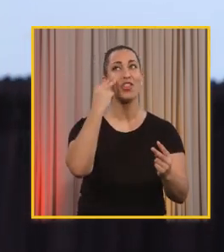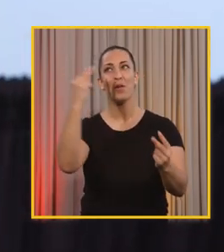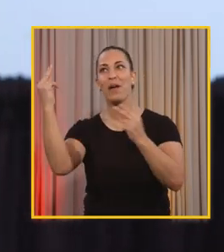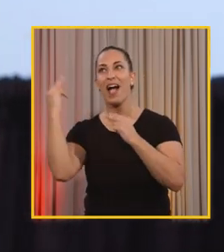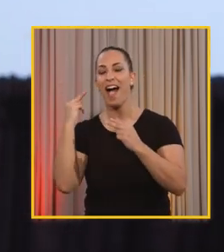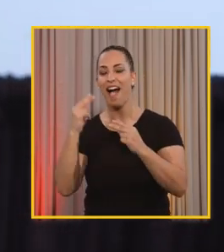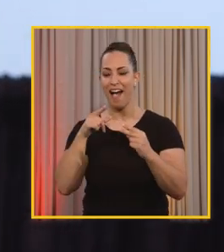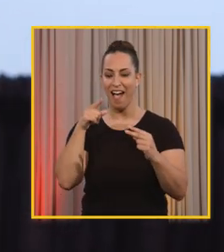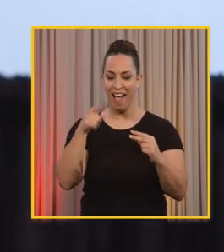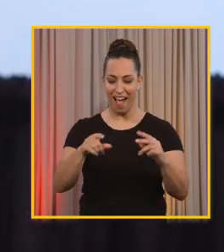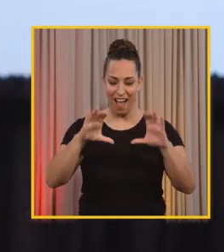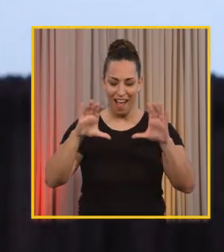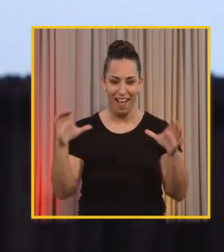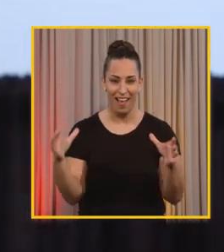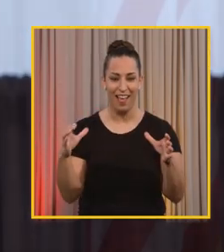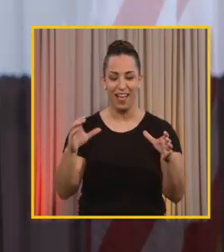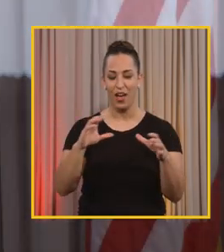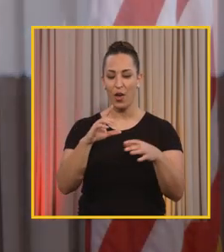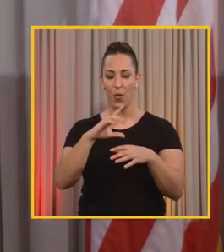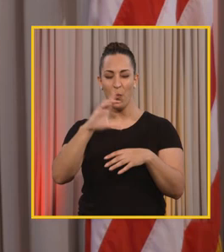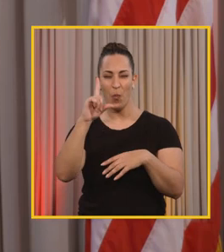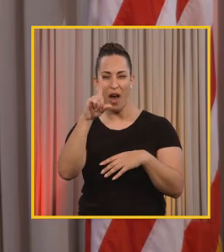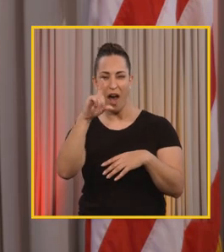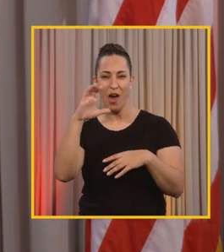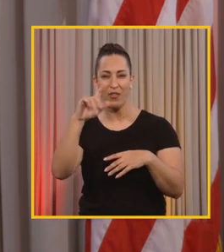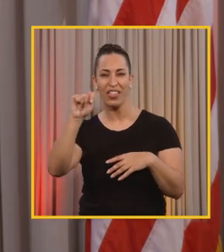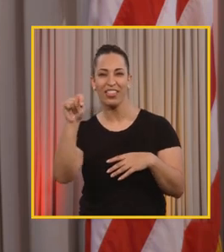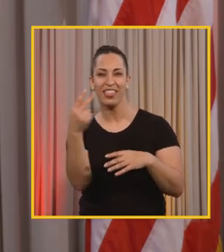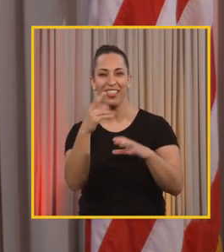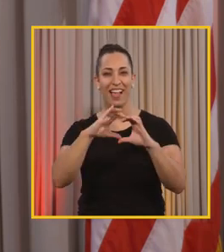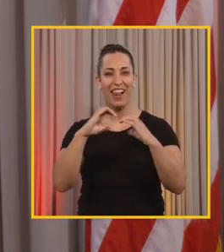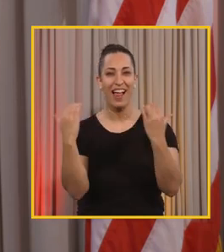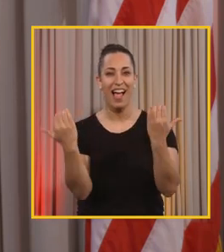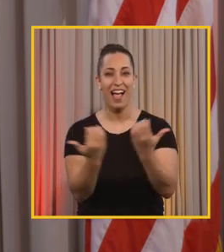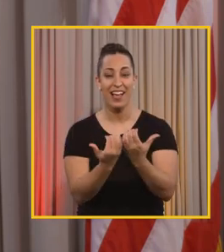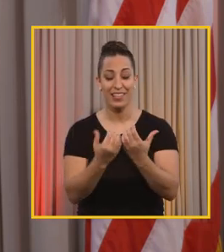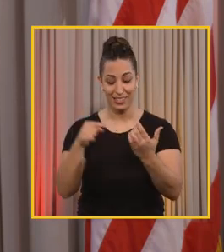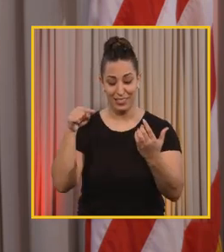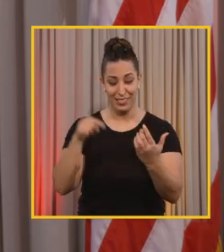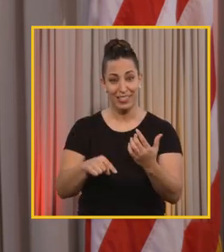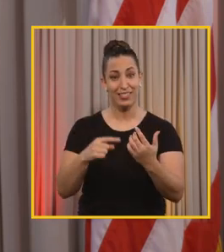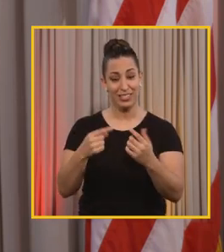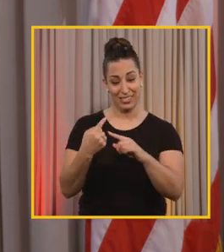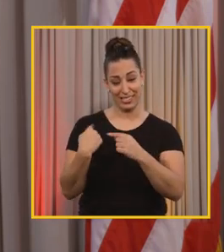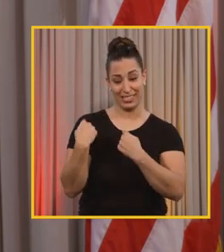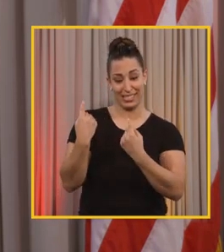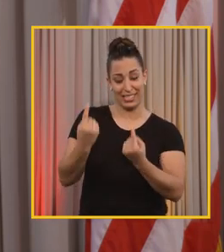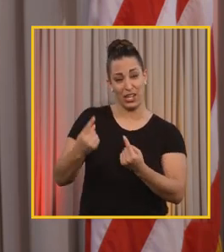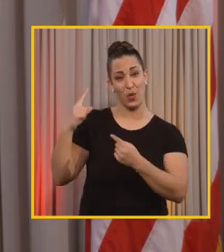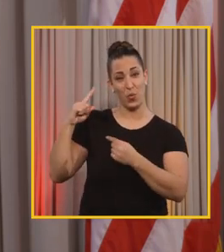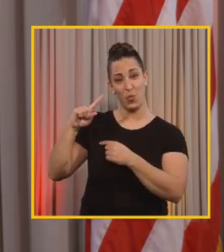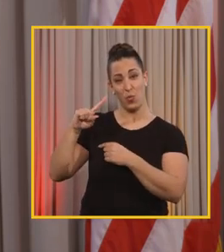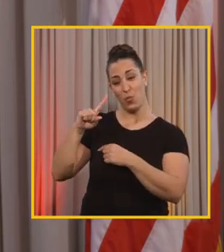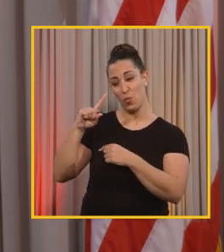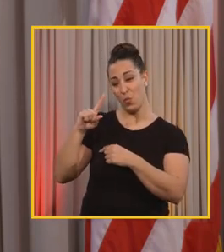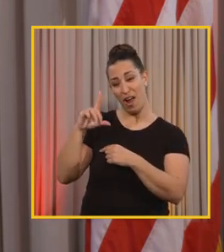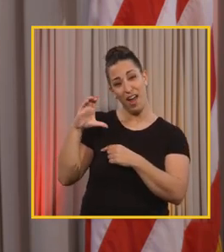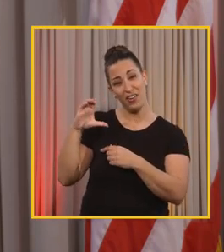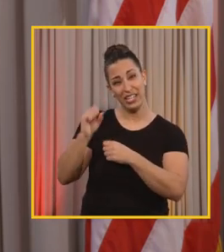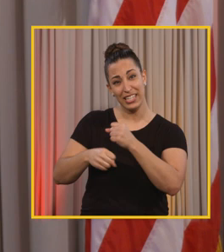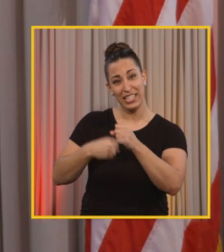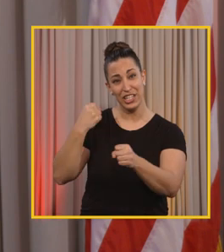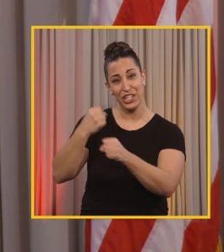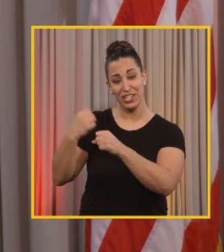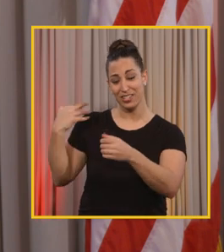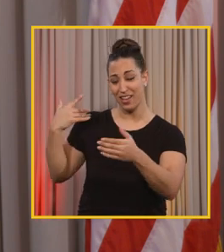Hartnell's centennial class, because this is the 100th year since our founding